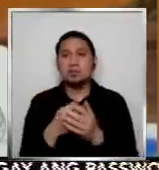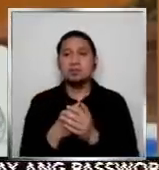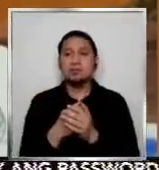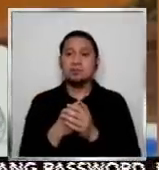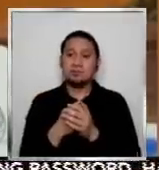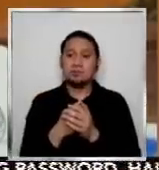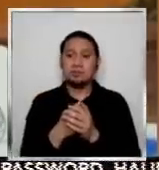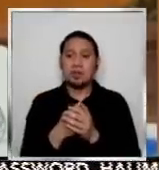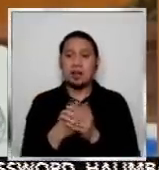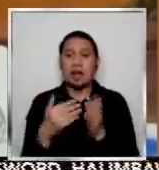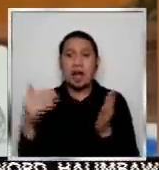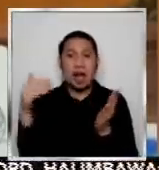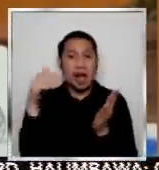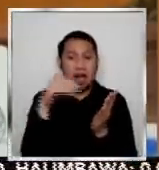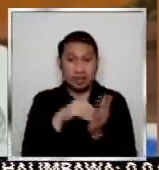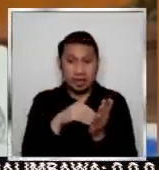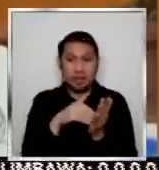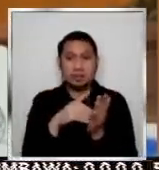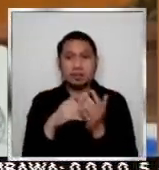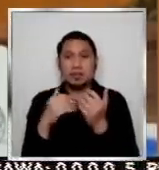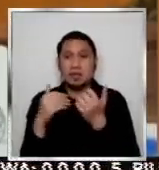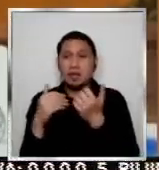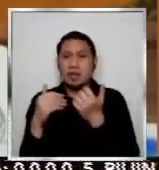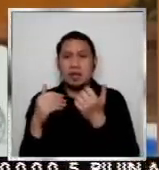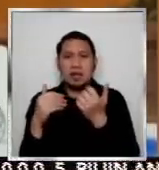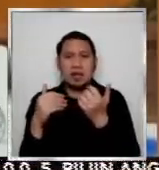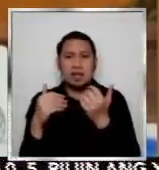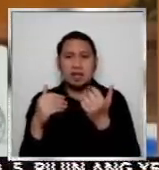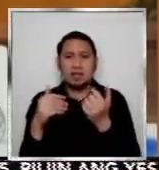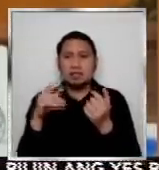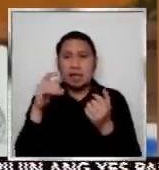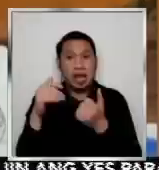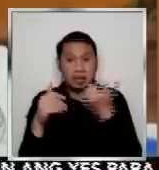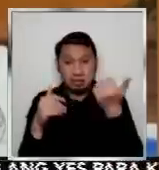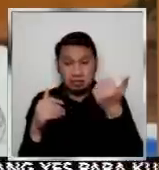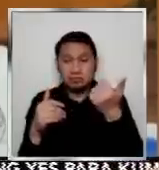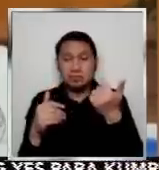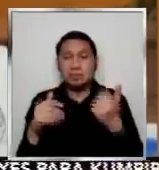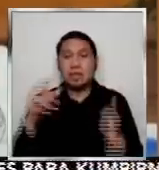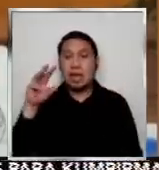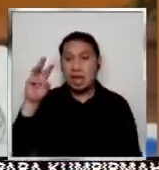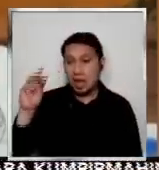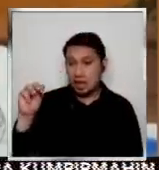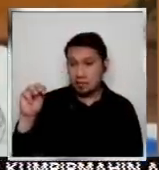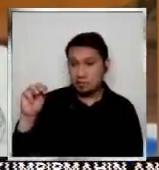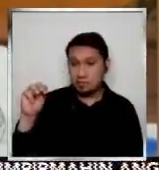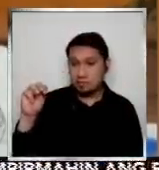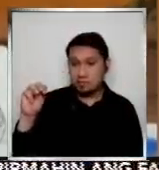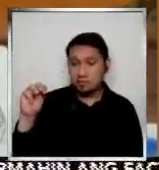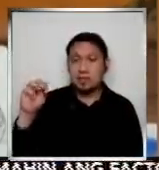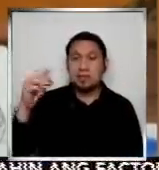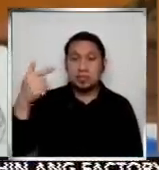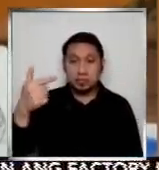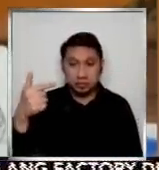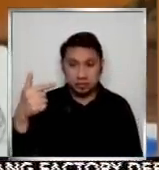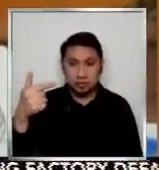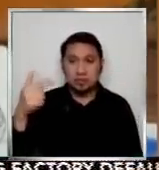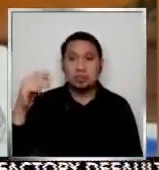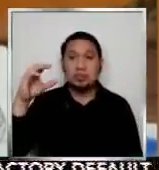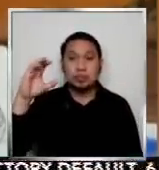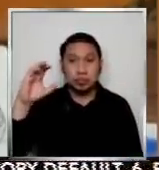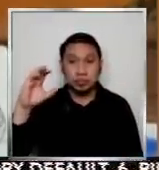Again, the rest of the country will be placed under Modified General